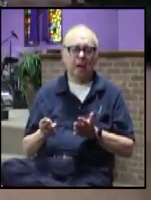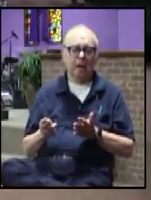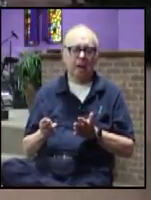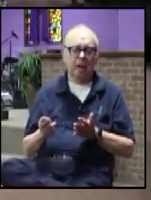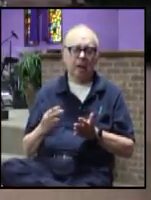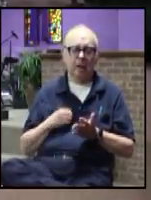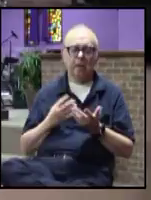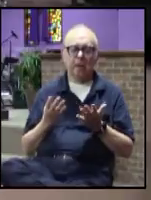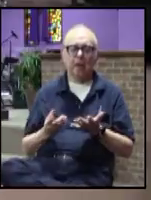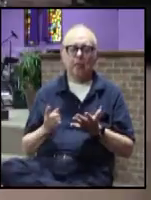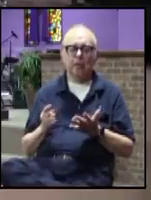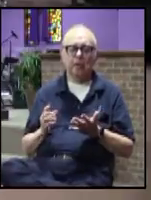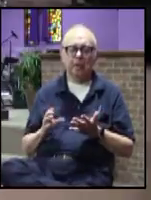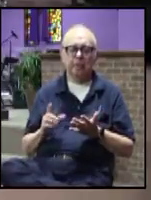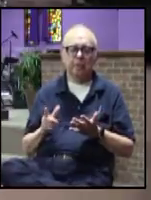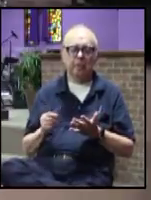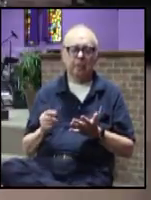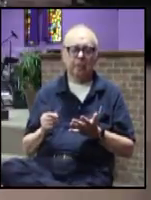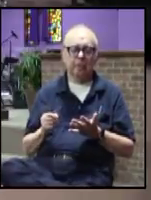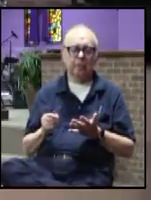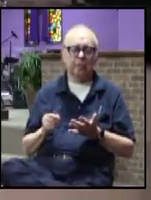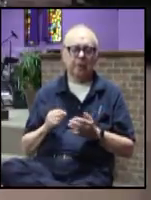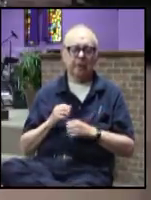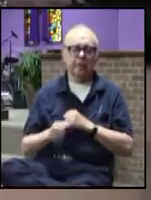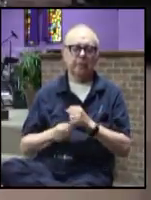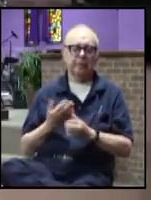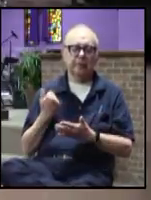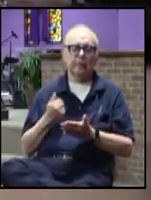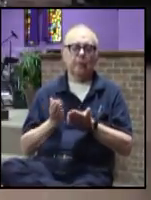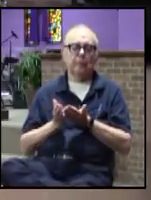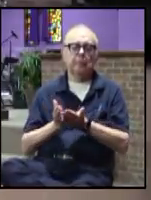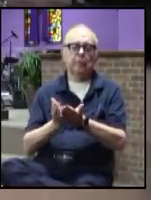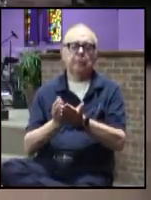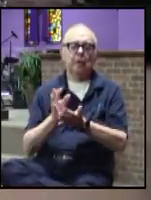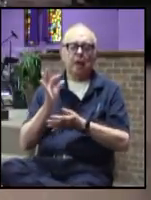Noah had to wait 120 years before the boat started floating.